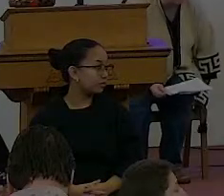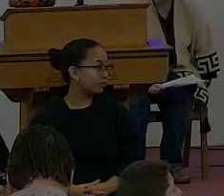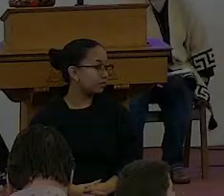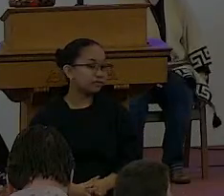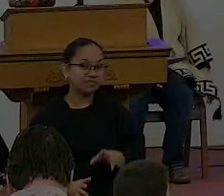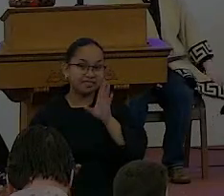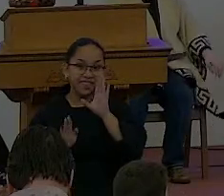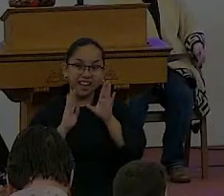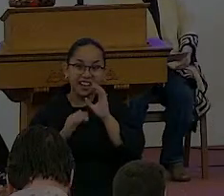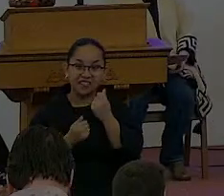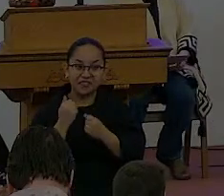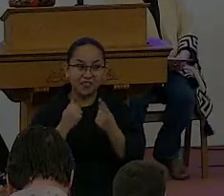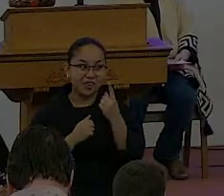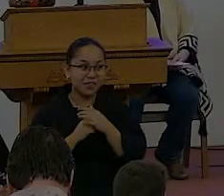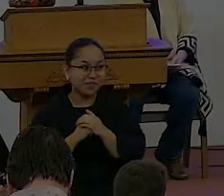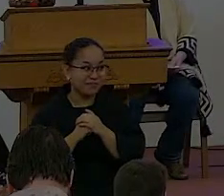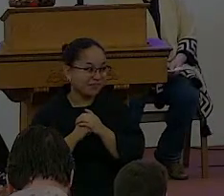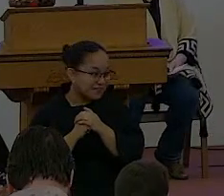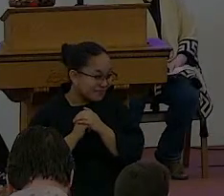Hi, everybody.